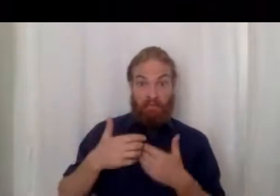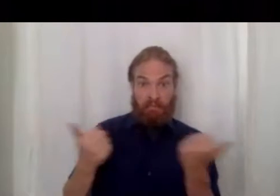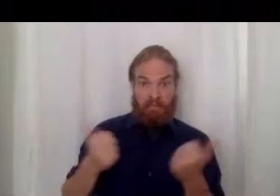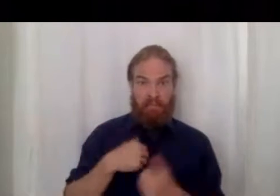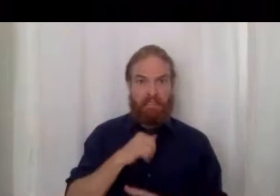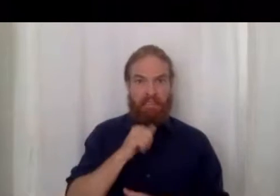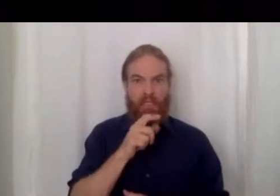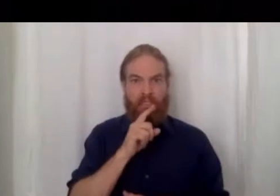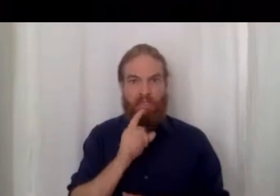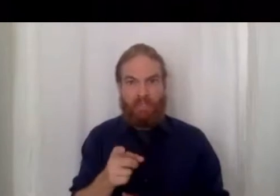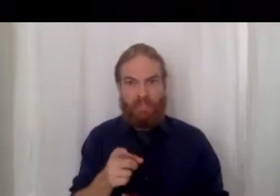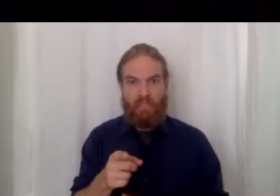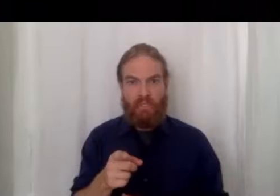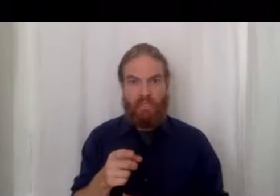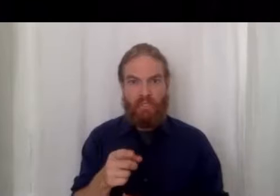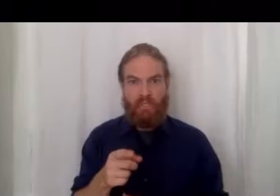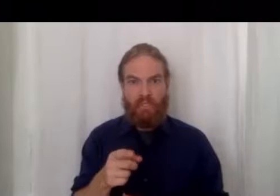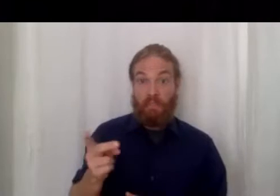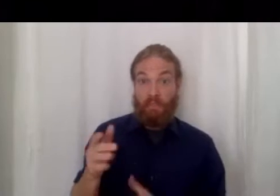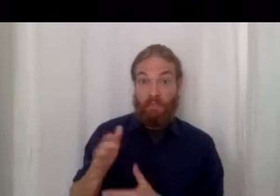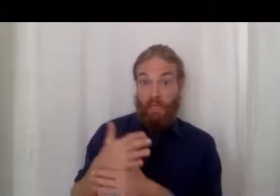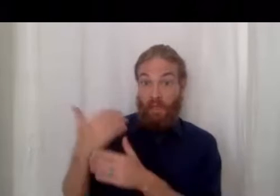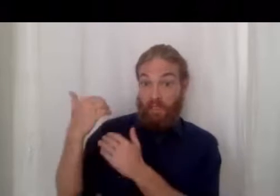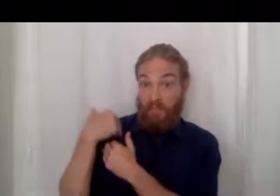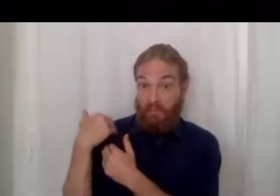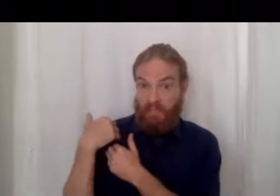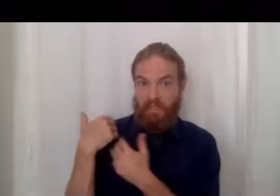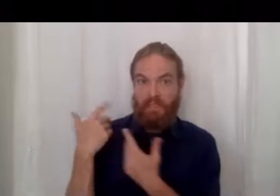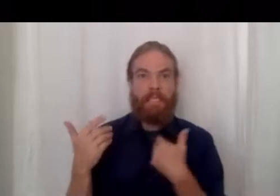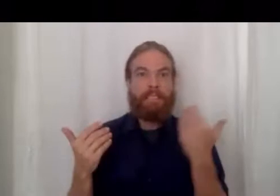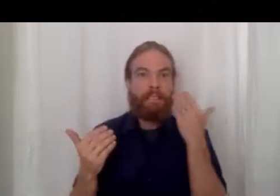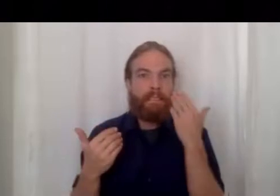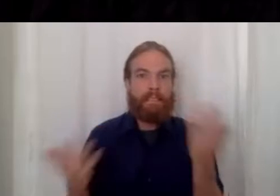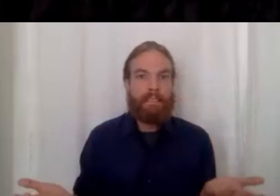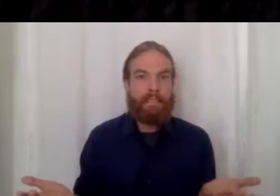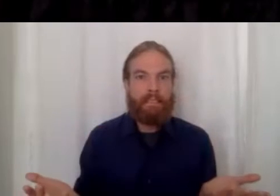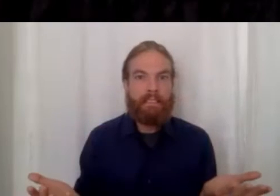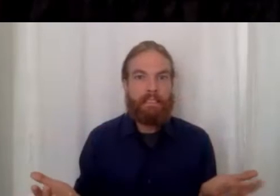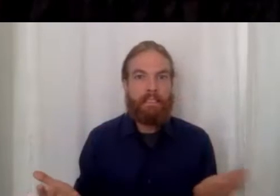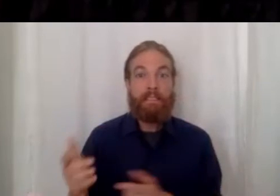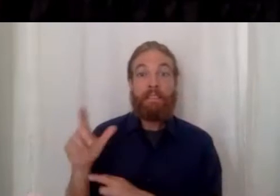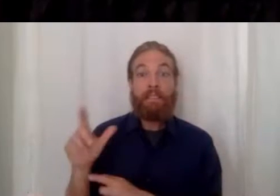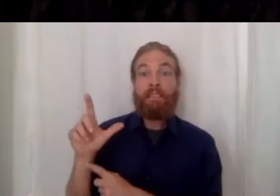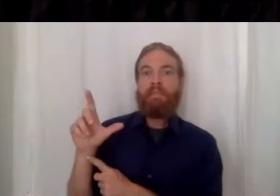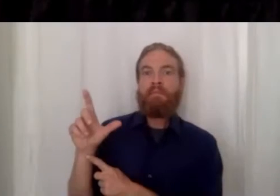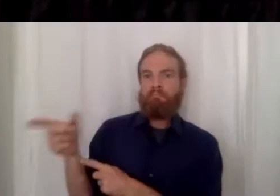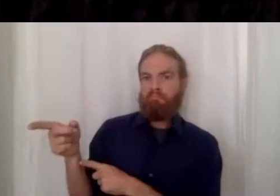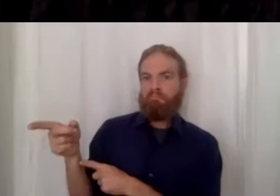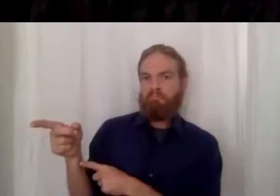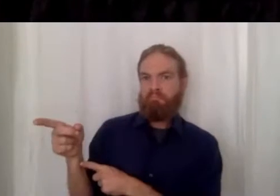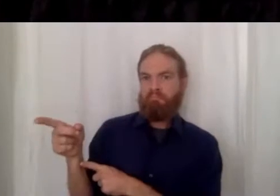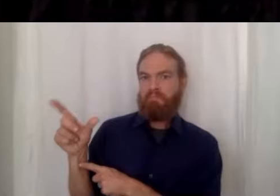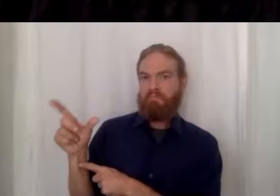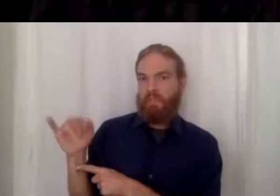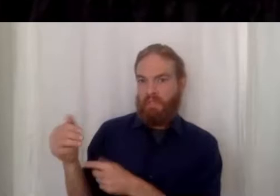Lori Clayton or Diana May, if you have the fine detail on that bullet.